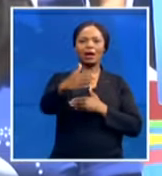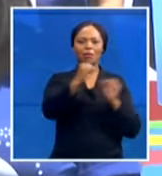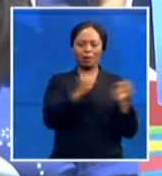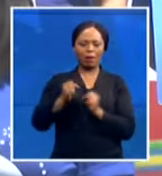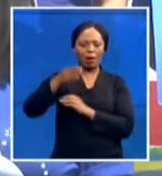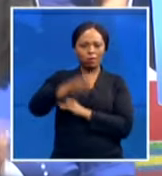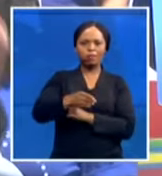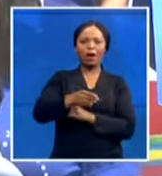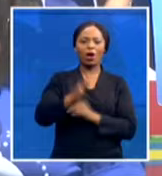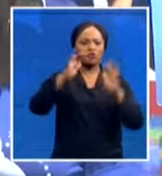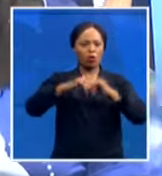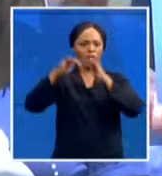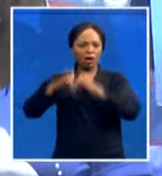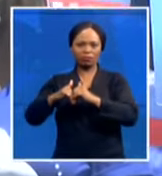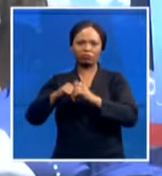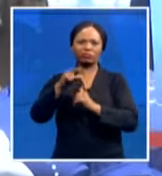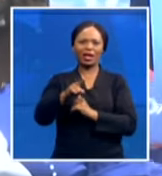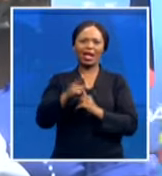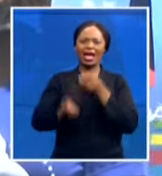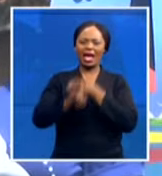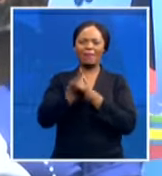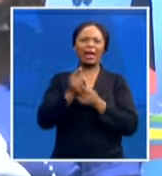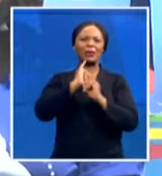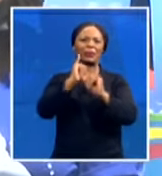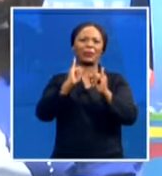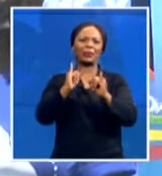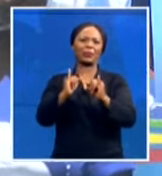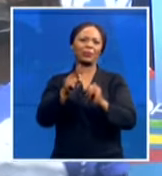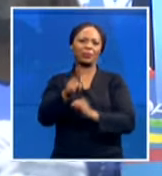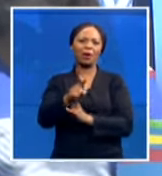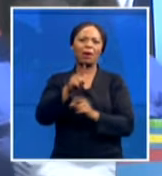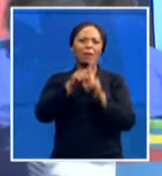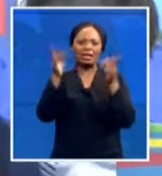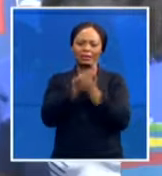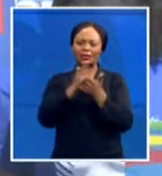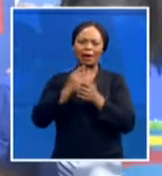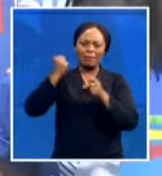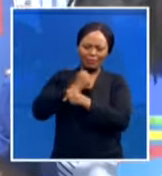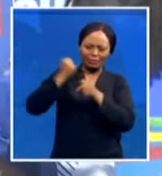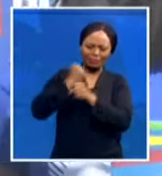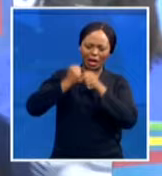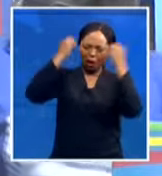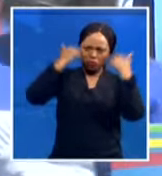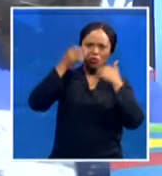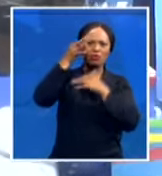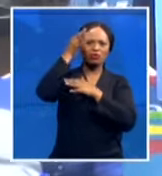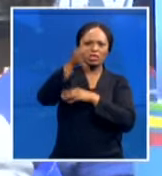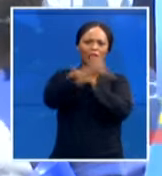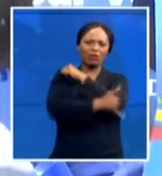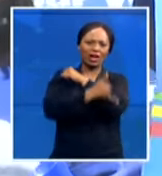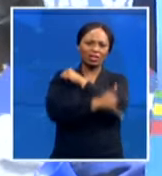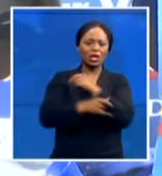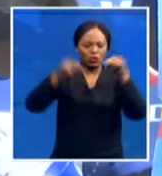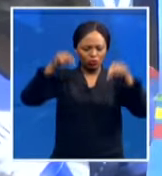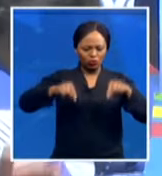devastating consequences for honest, hardworking people and for the future of this country. Today, more than 64